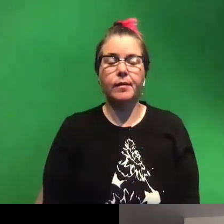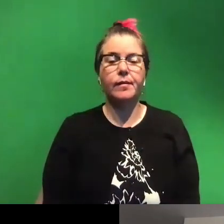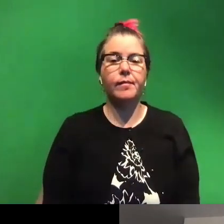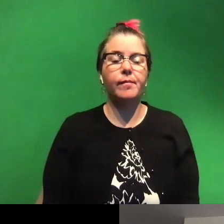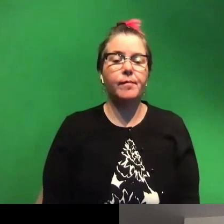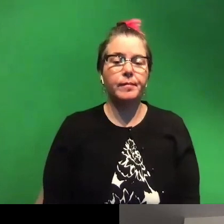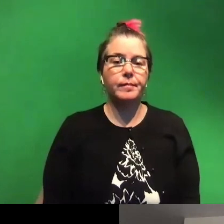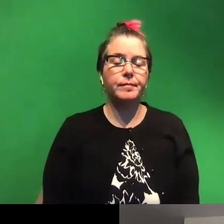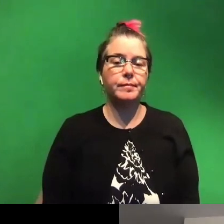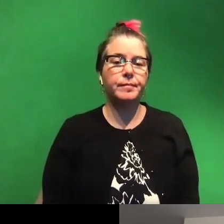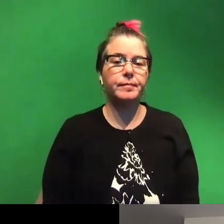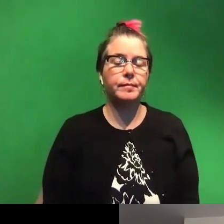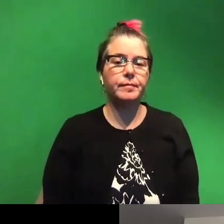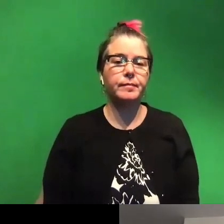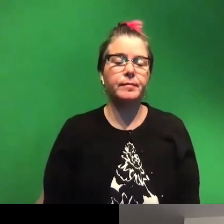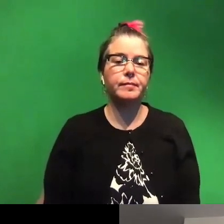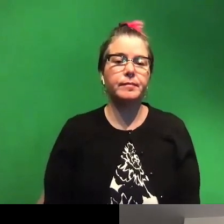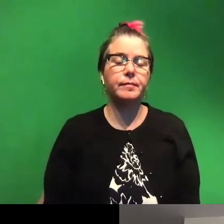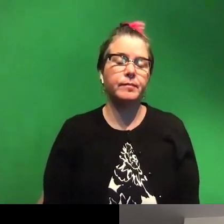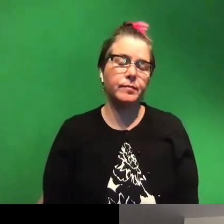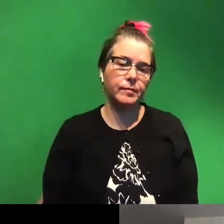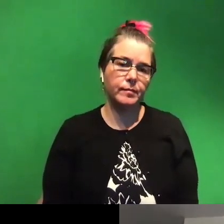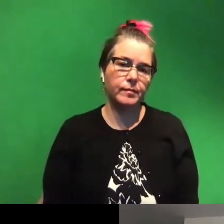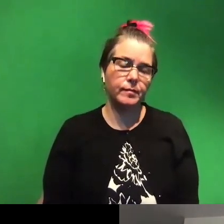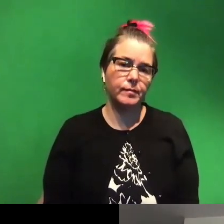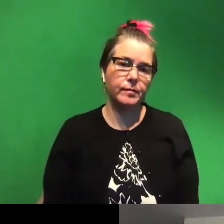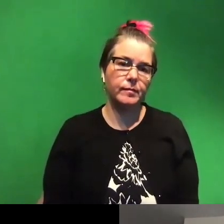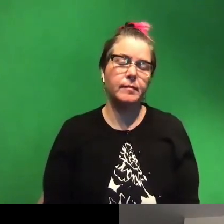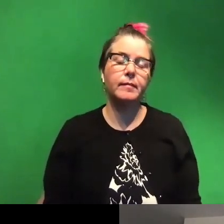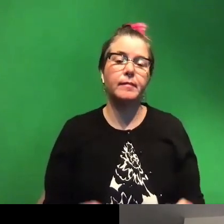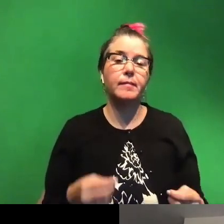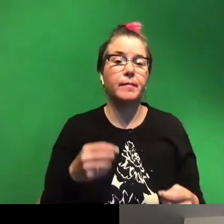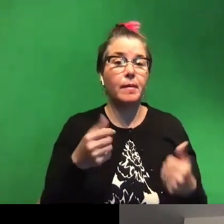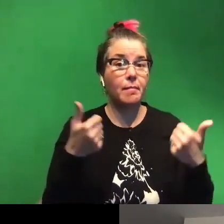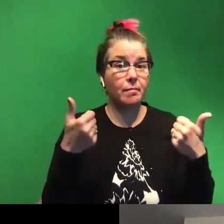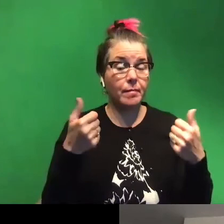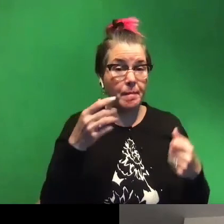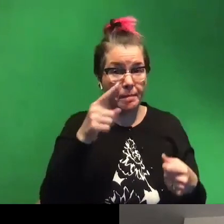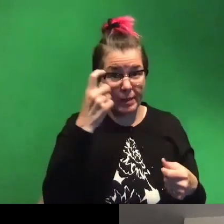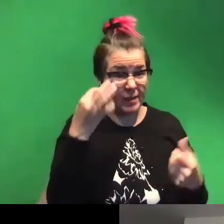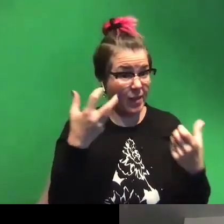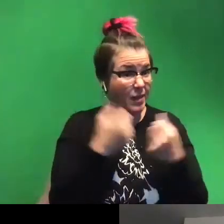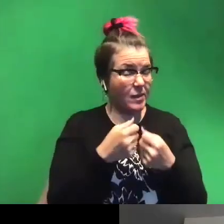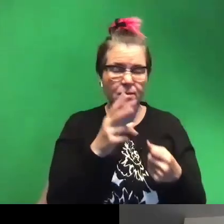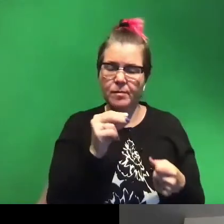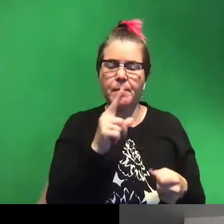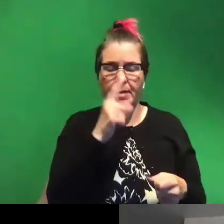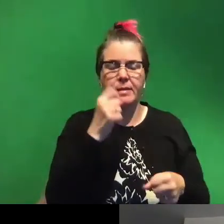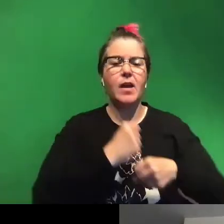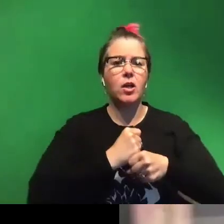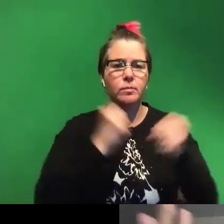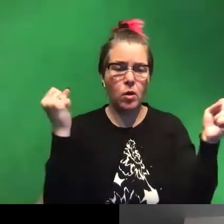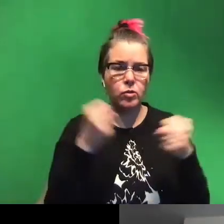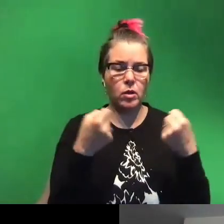that it's not because of the collision, it's also because the explosion. So you collide and